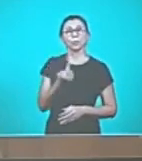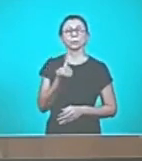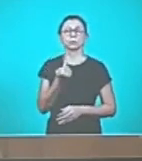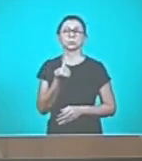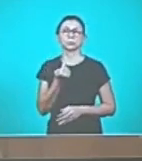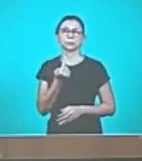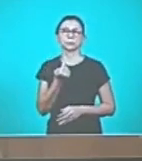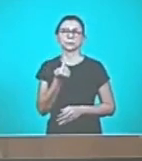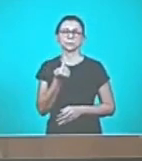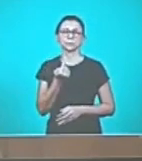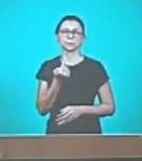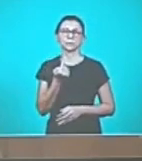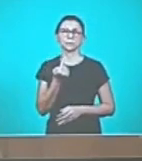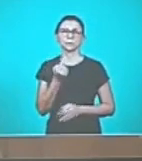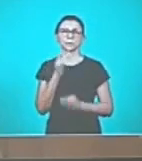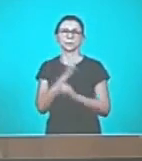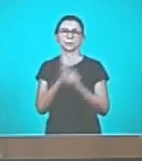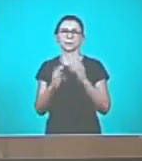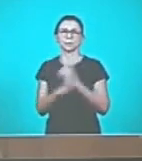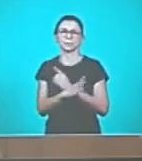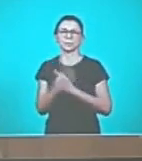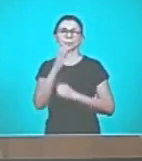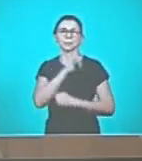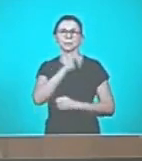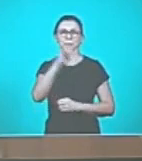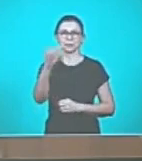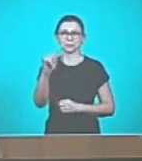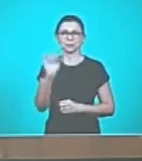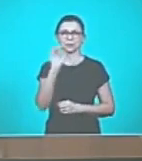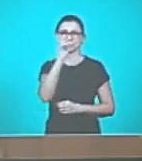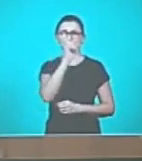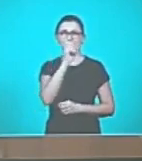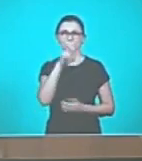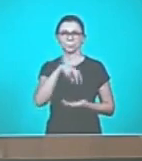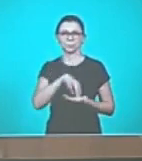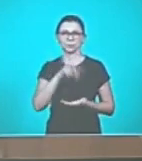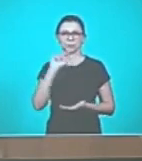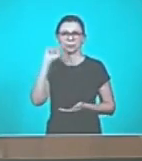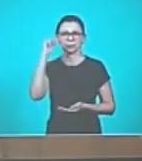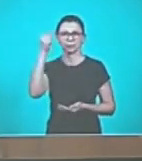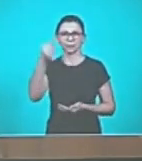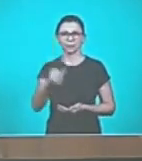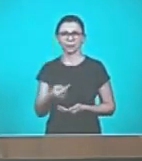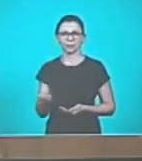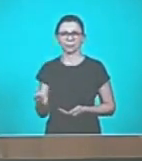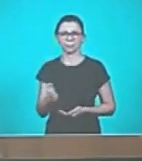the remaining that arrived are going to be delivered this coming Sunday